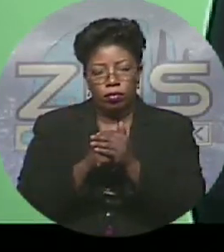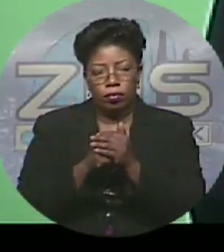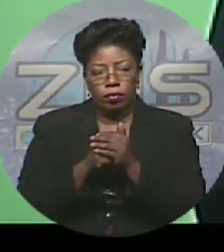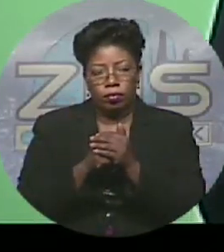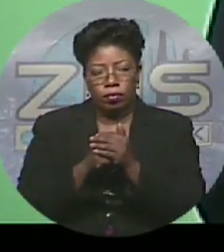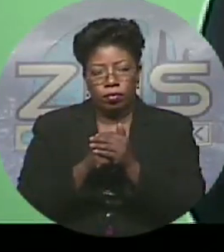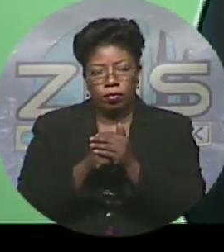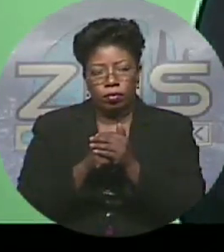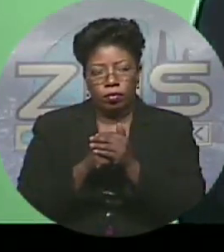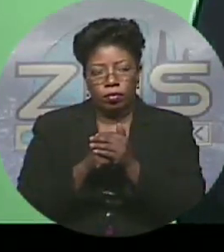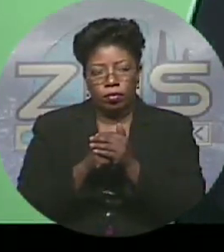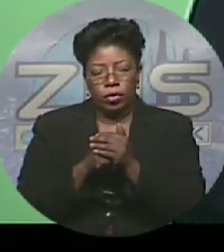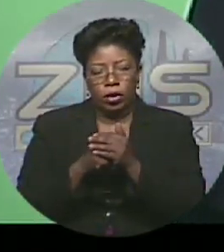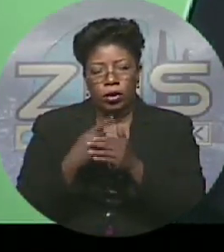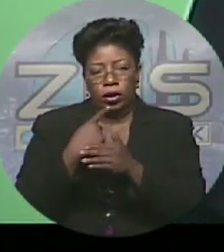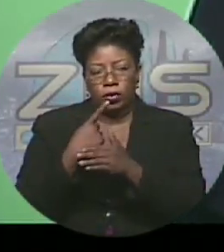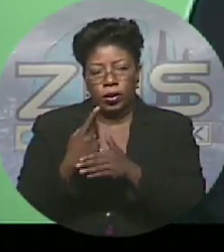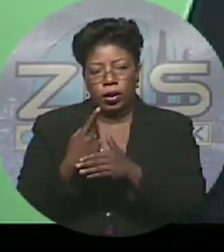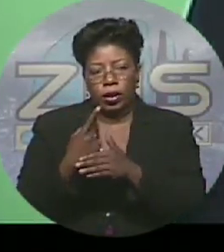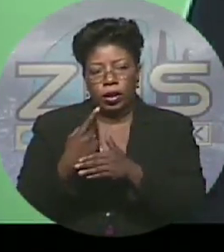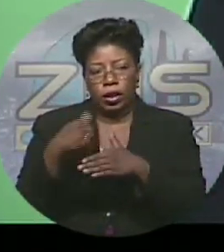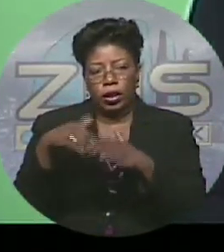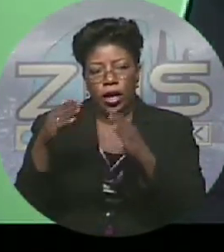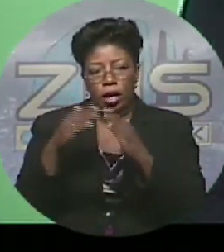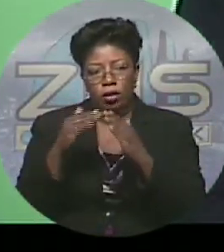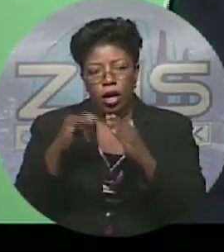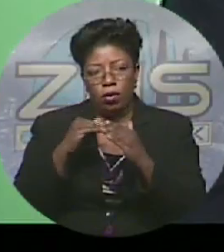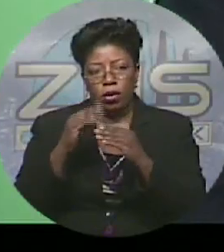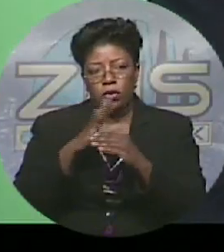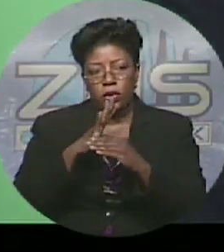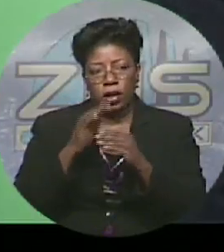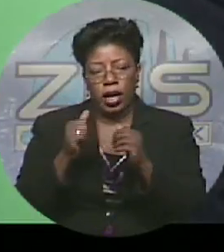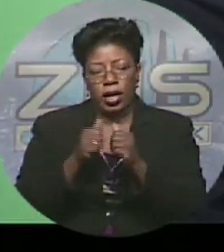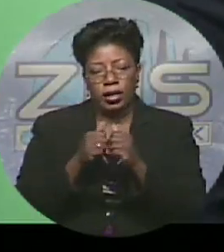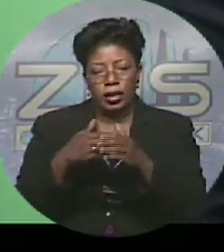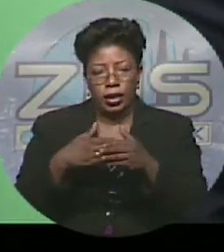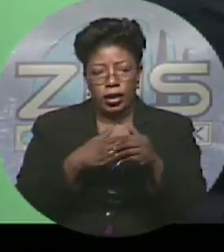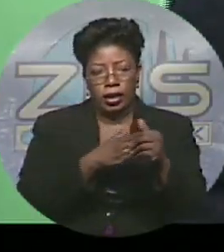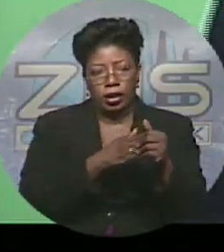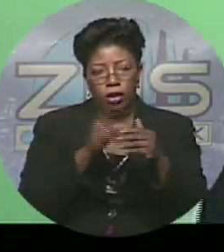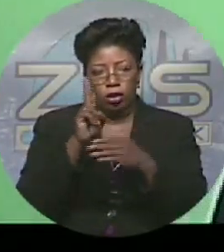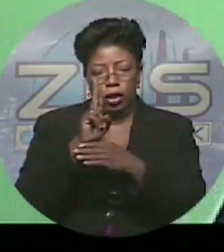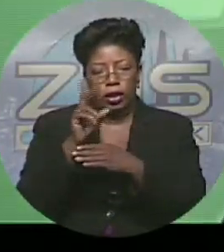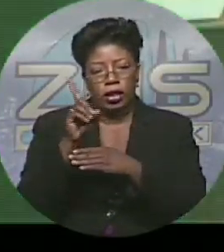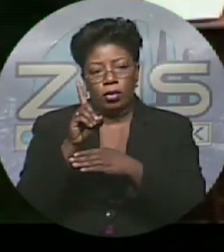Going forward, Mr. Speaker, when I speak in this House, I will be speaking as the leader of the United Democratic Party.